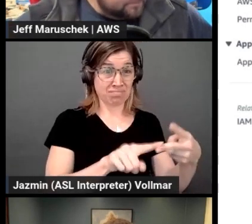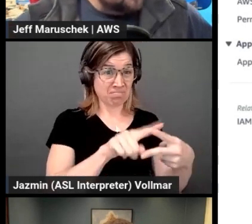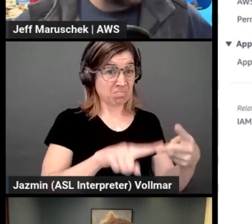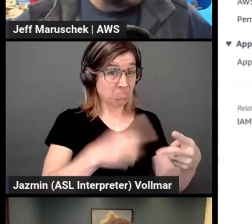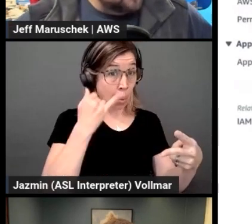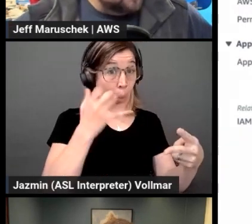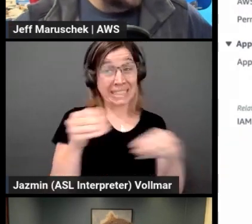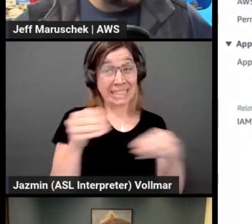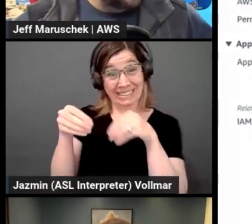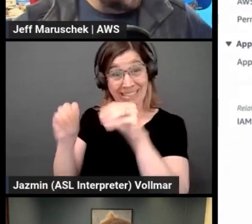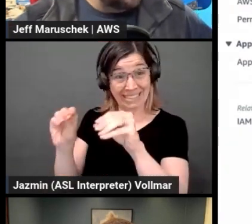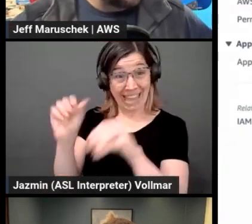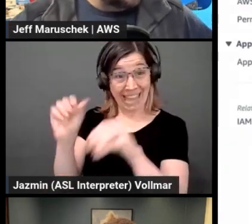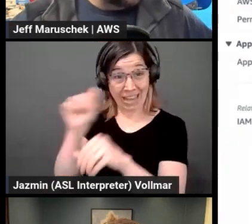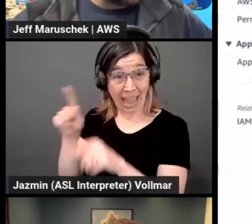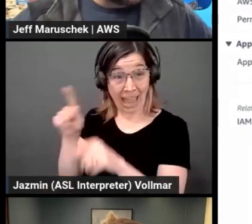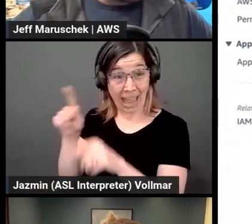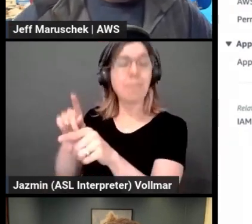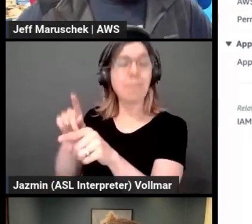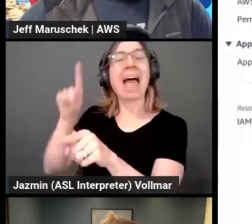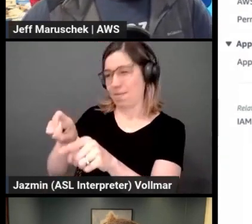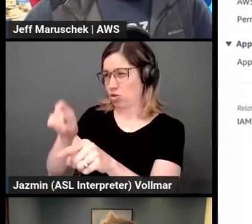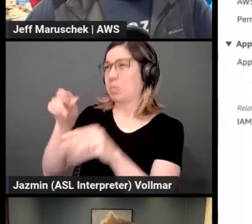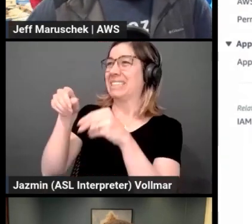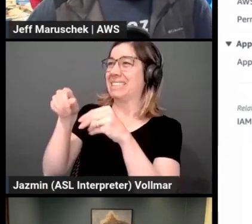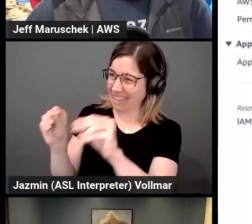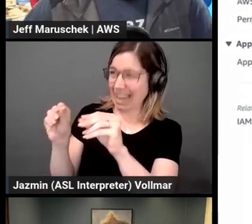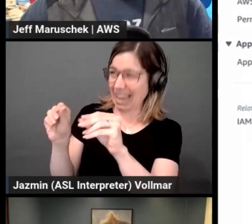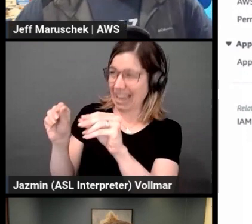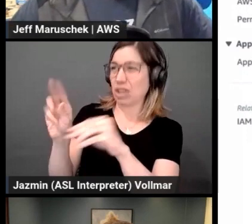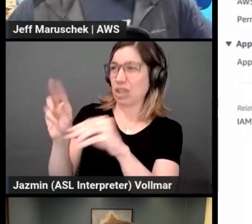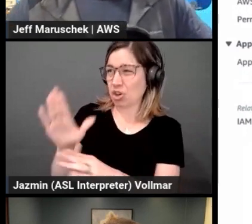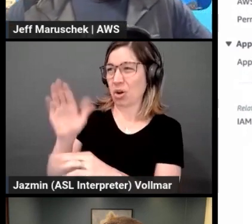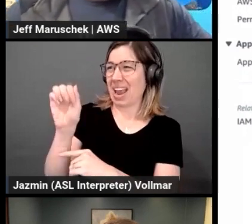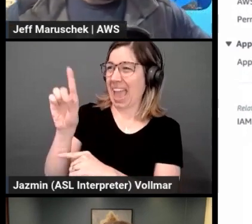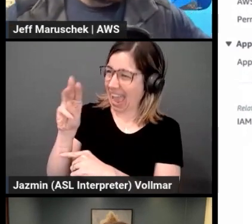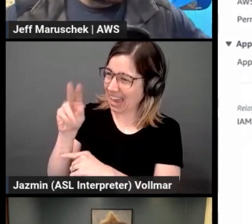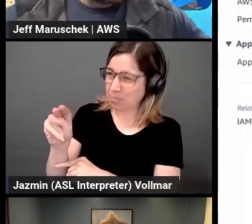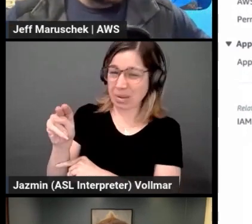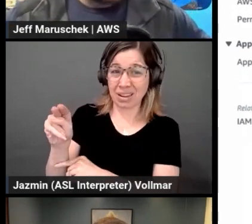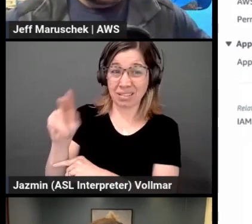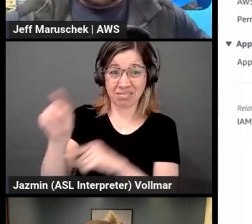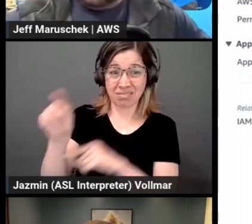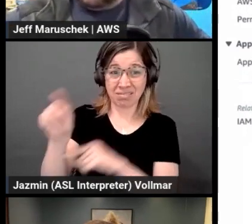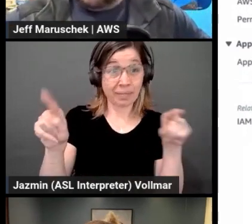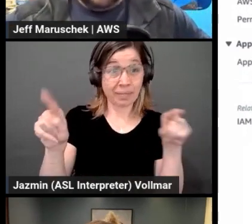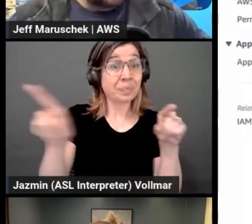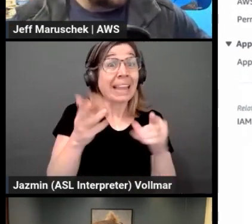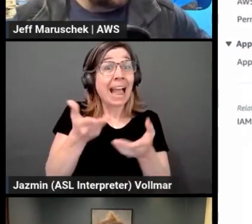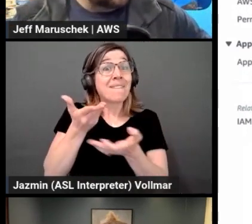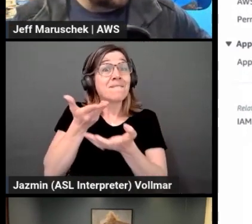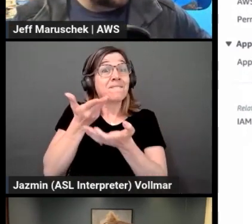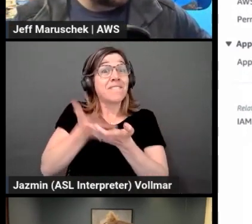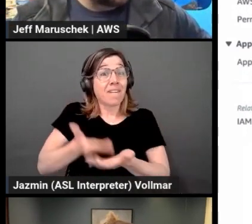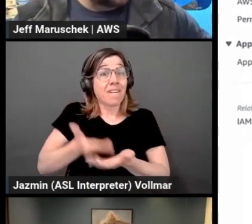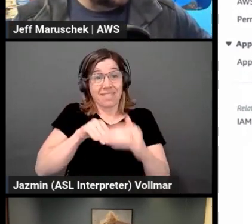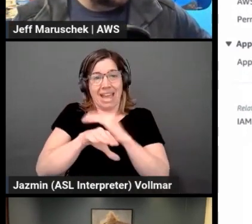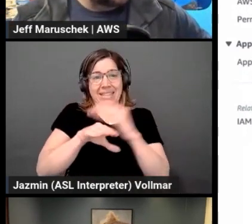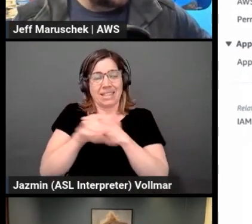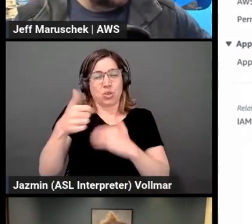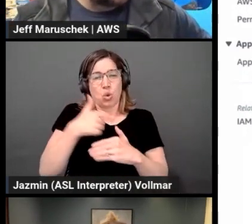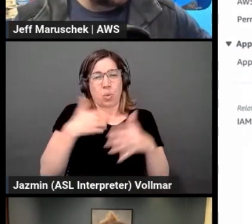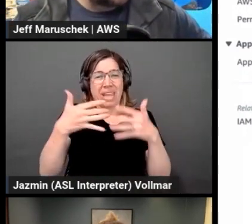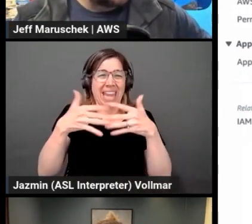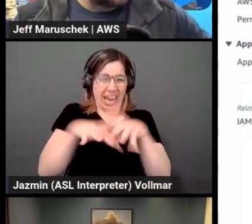you have to be a sales user or an admin user. With verified access, we integrate into Identity Center, but we